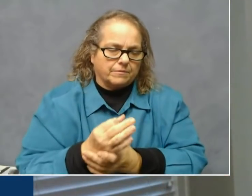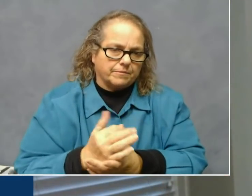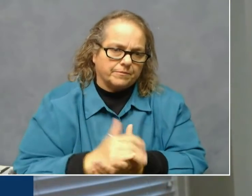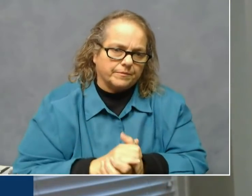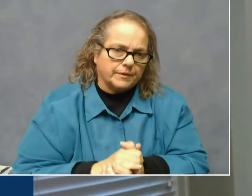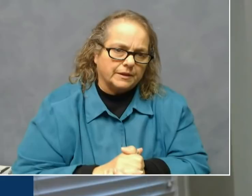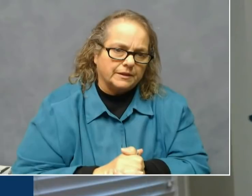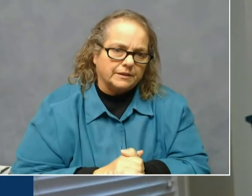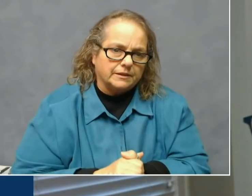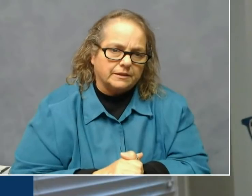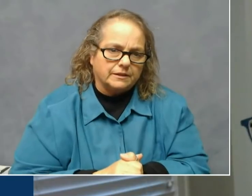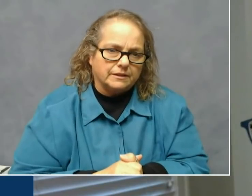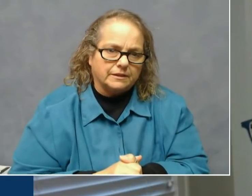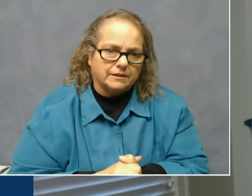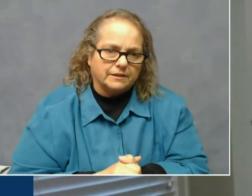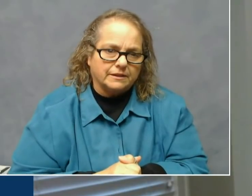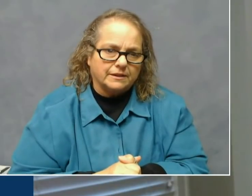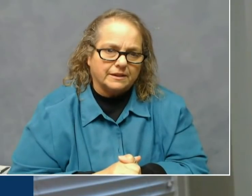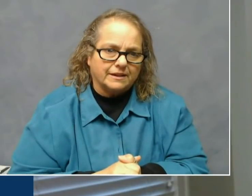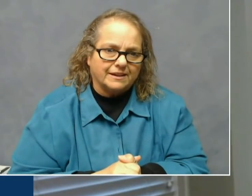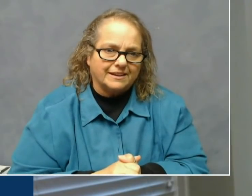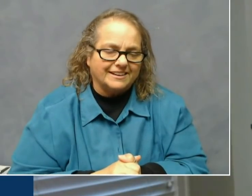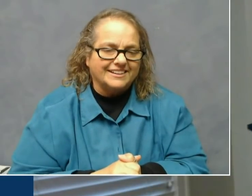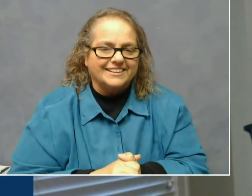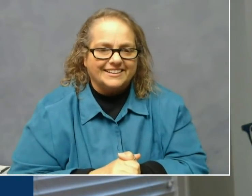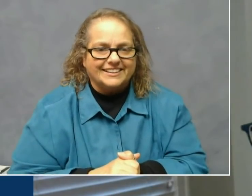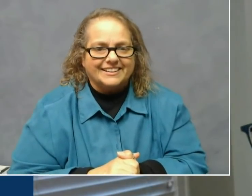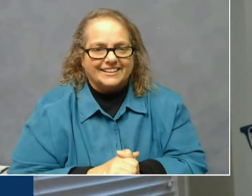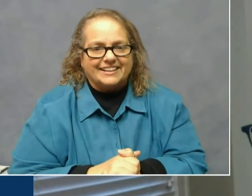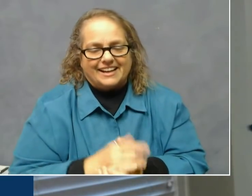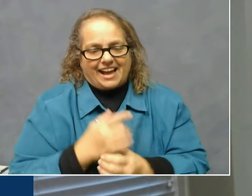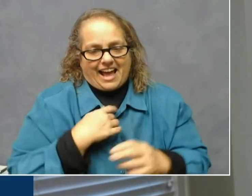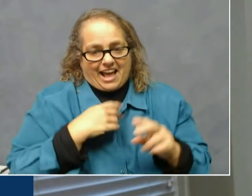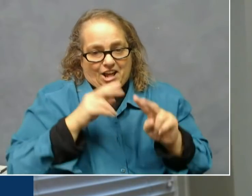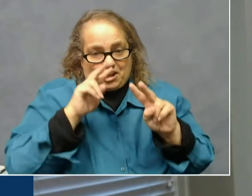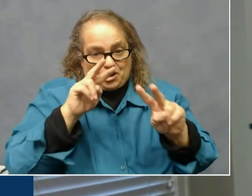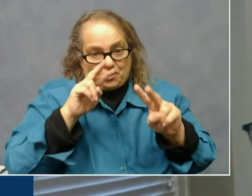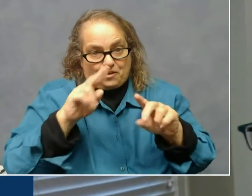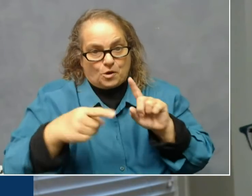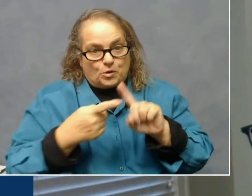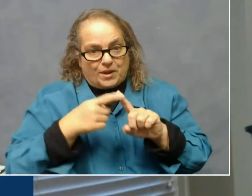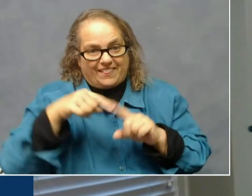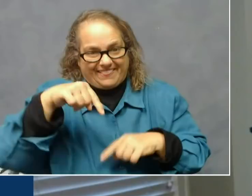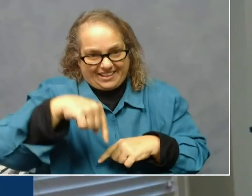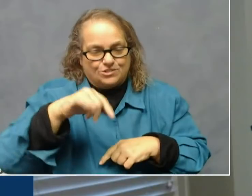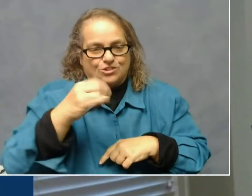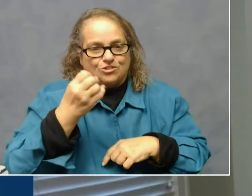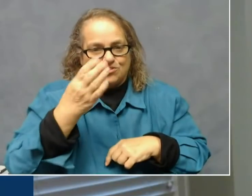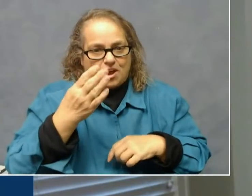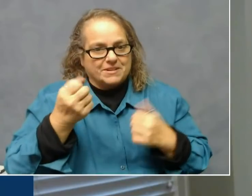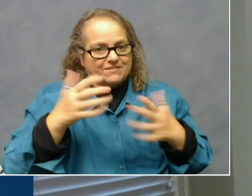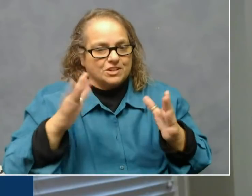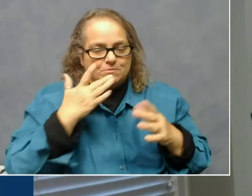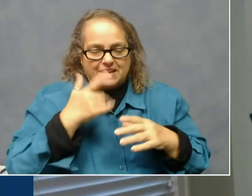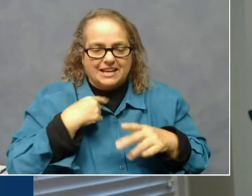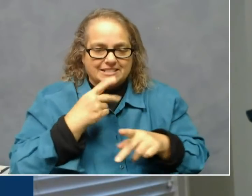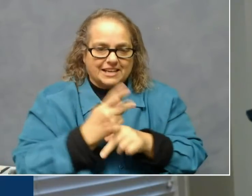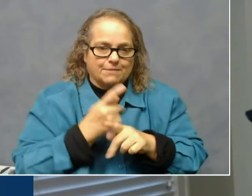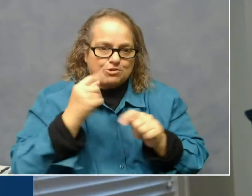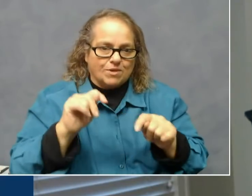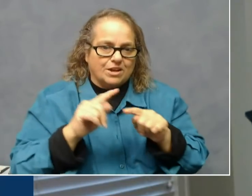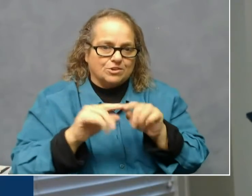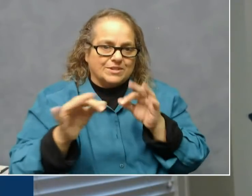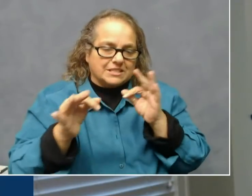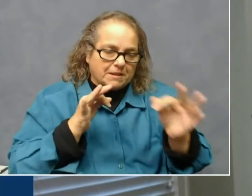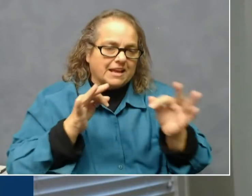Yeah, this is one thing I'll look forward to when this part of the job's over, is trying to parse all of this data over and over as we've explained it